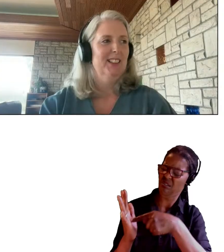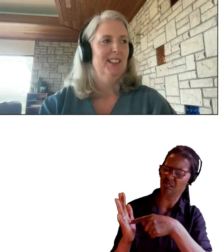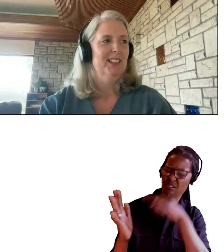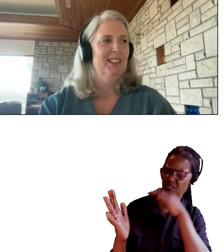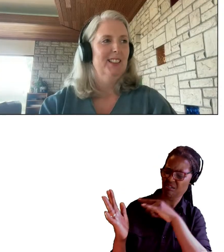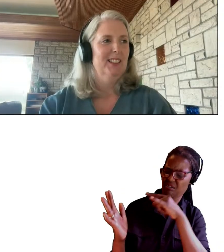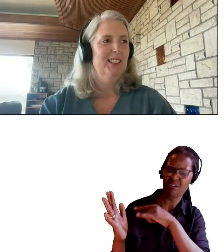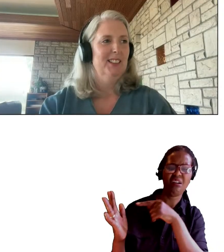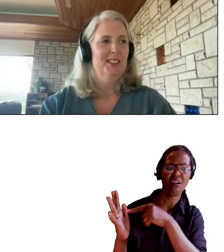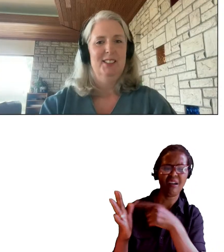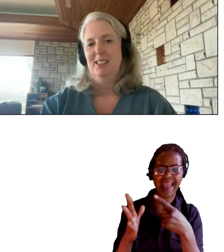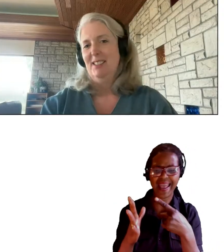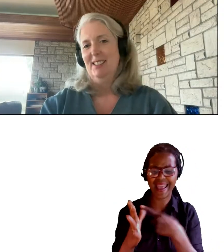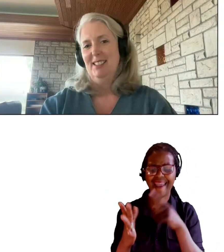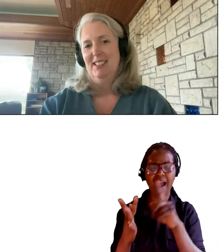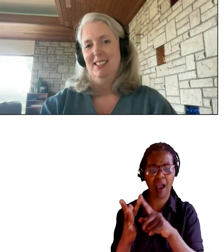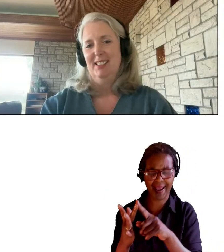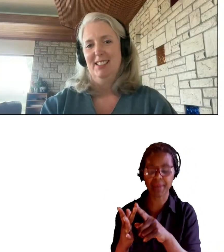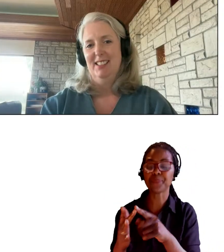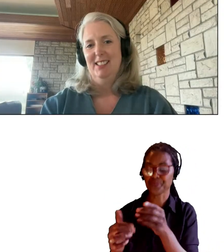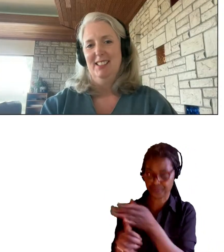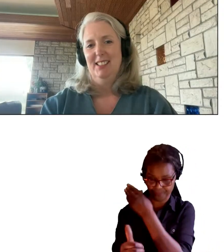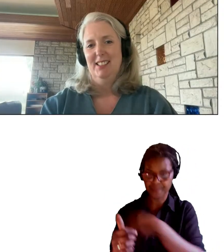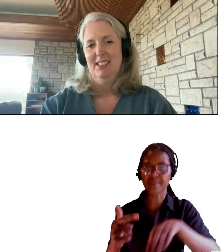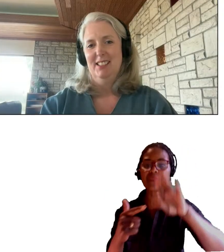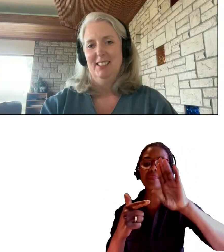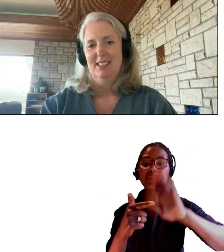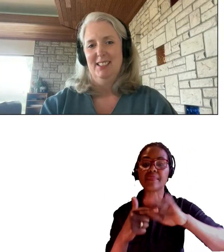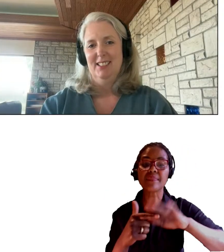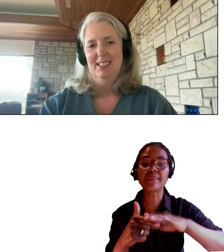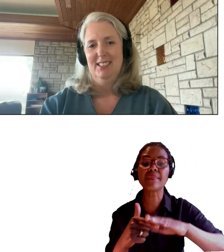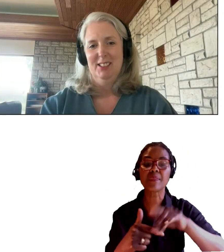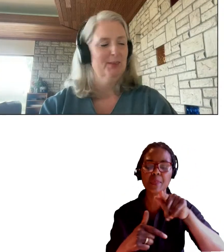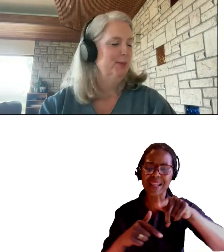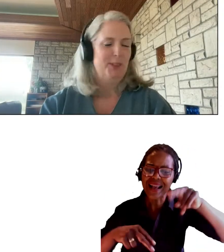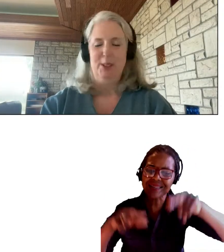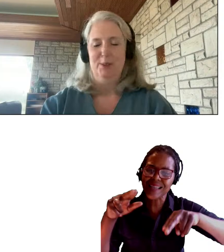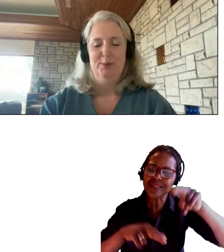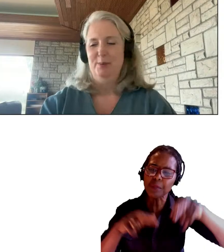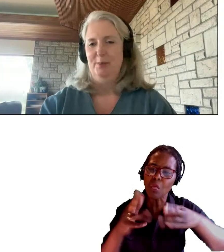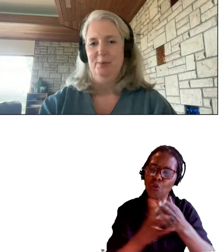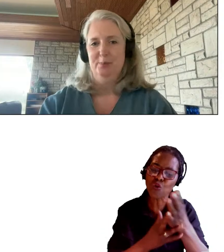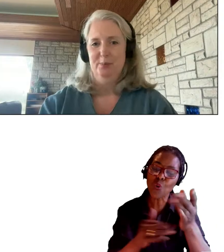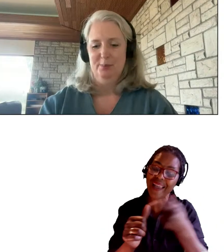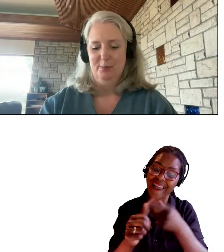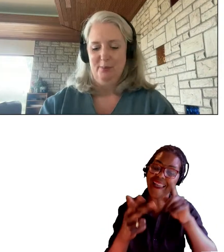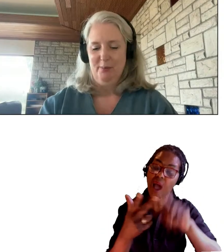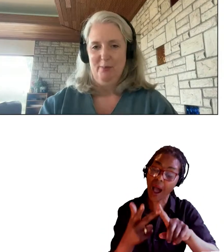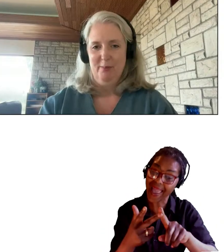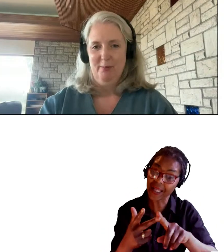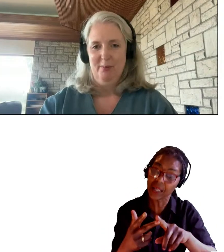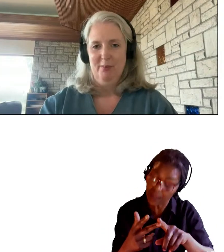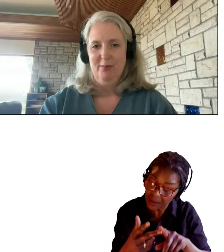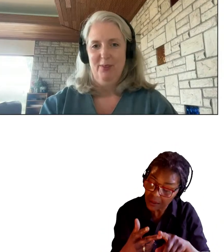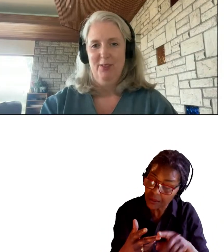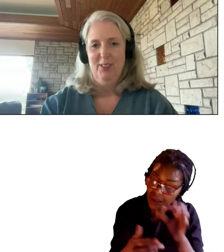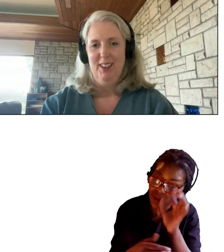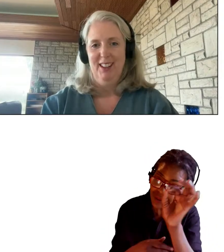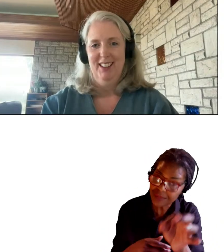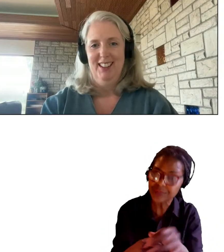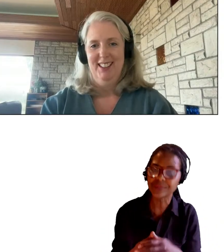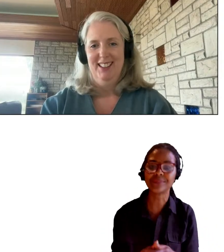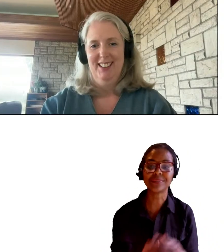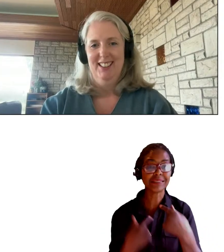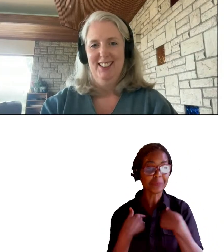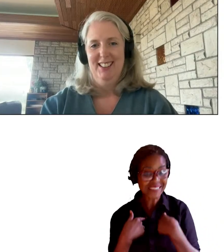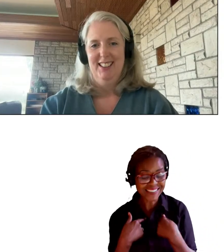for assessment? Well, I can tell you I didn't use AI for assessment because I personally read quite a few hundred